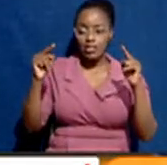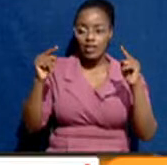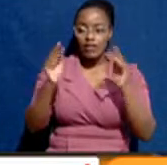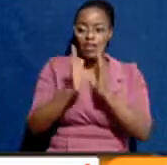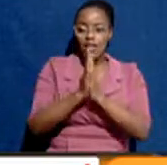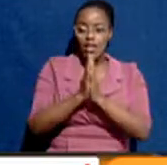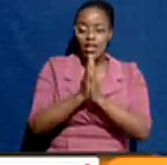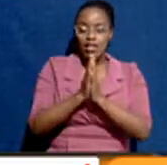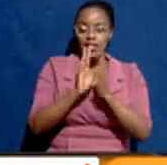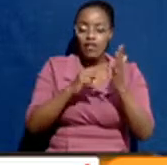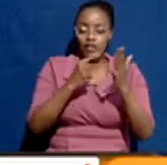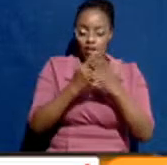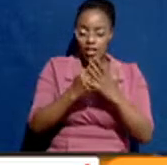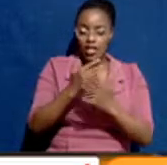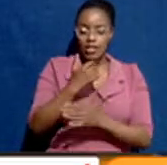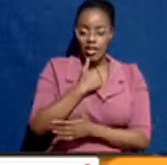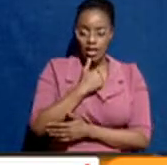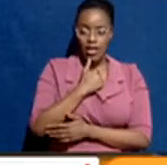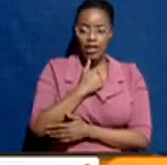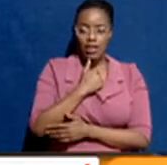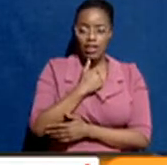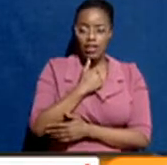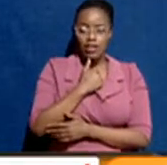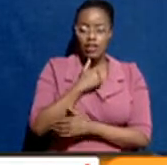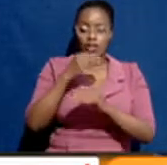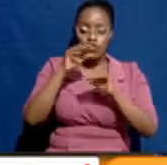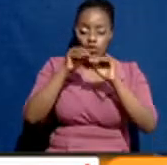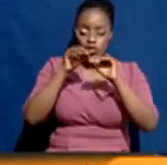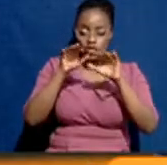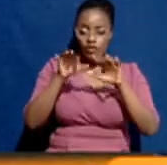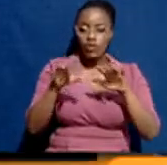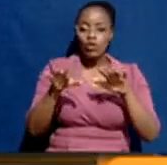and failures of devolution.